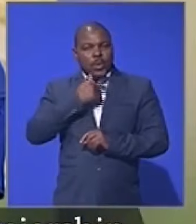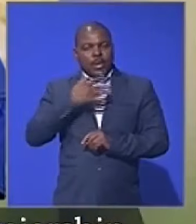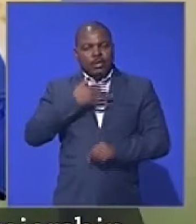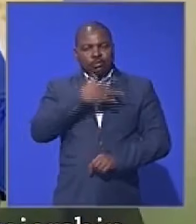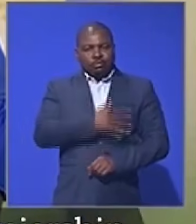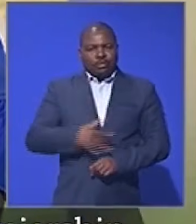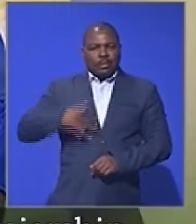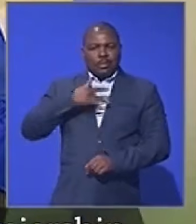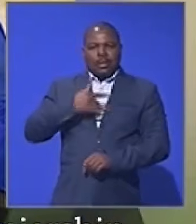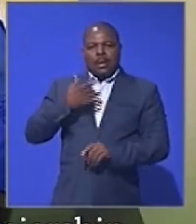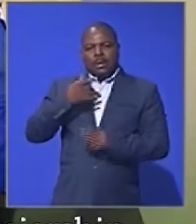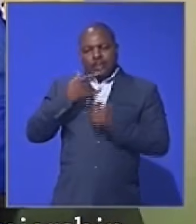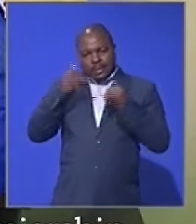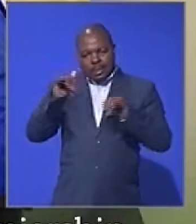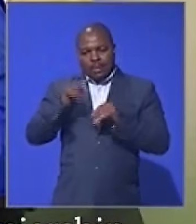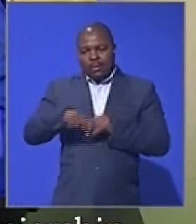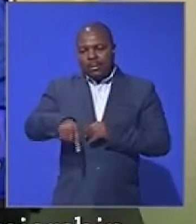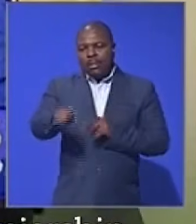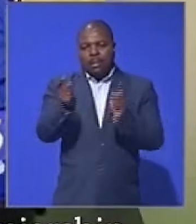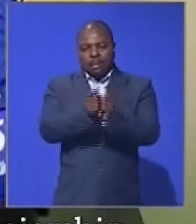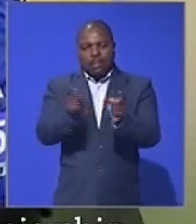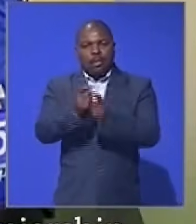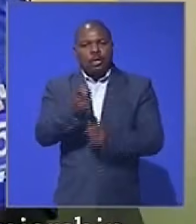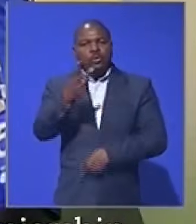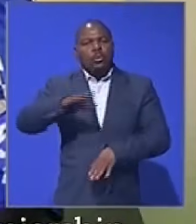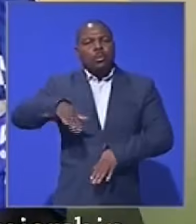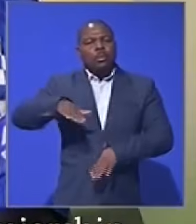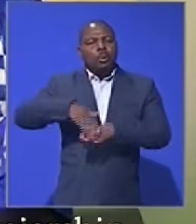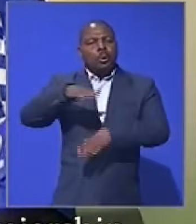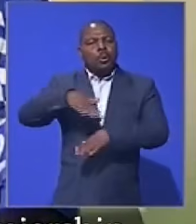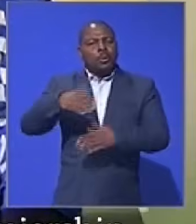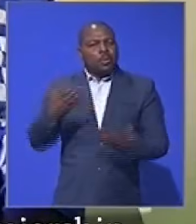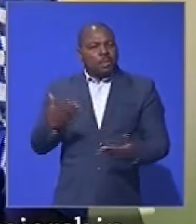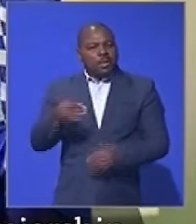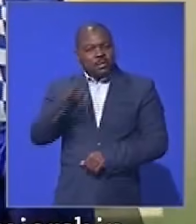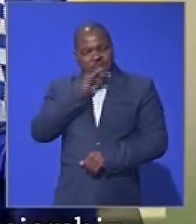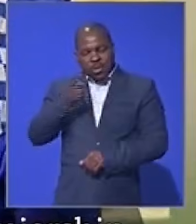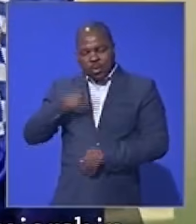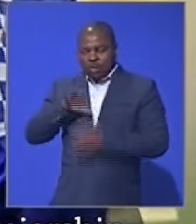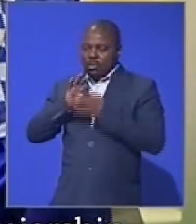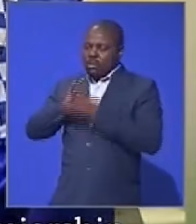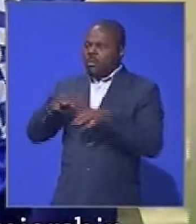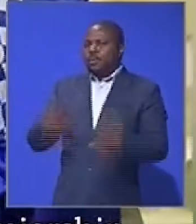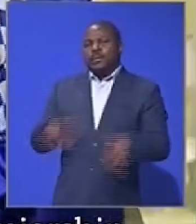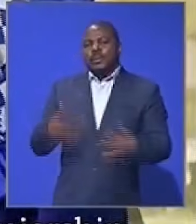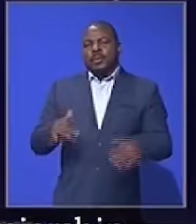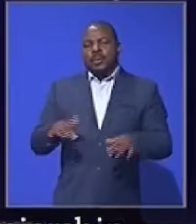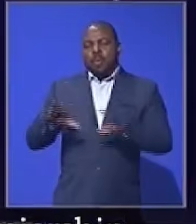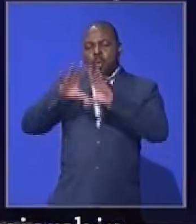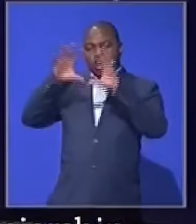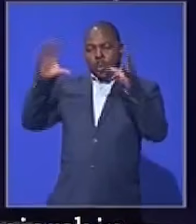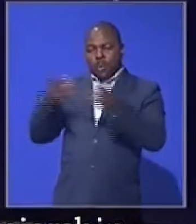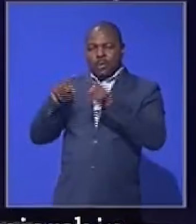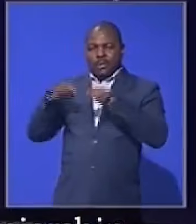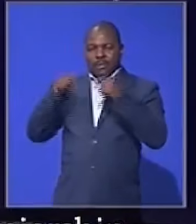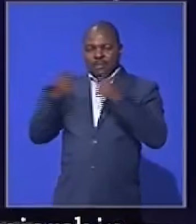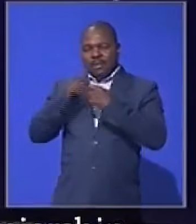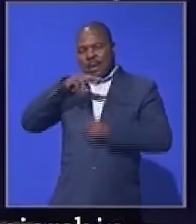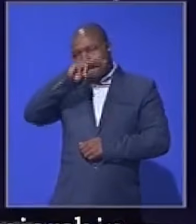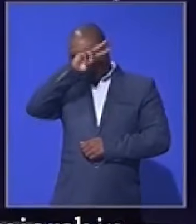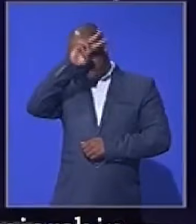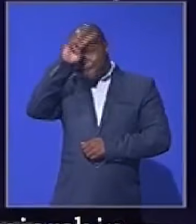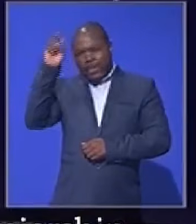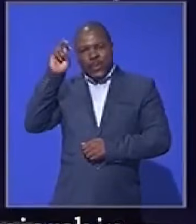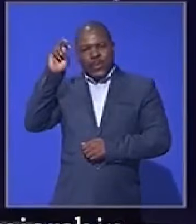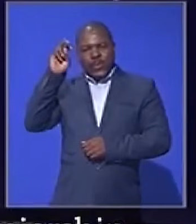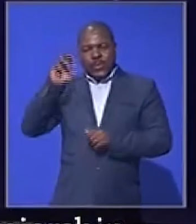champions re sa le game tse pedi ke re go re bapala. So e bontsha dedication e kgolo ka matla go tswa go the whole team ya Magezi the Blue Nation di